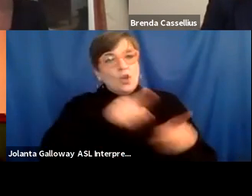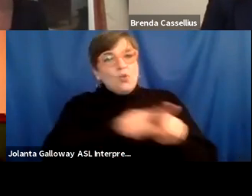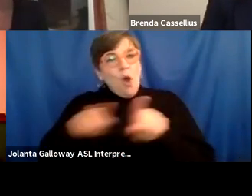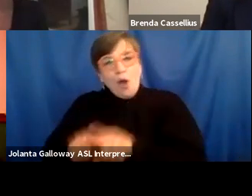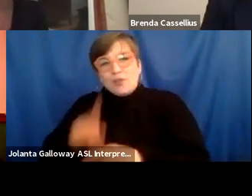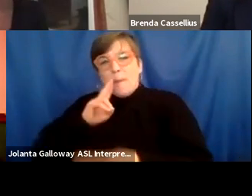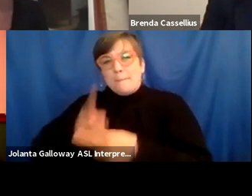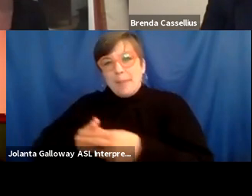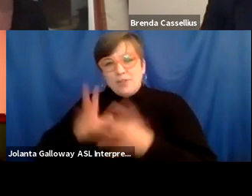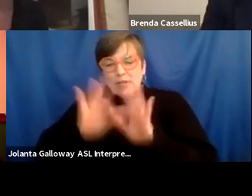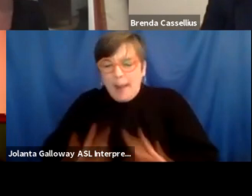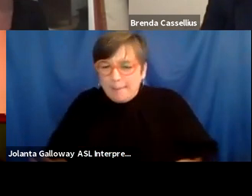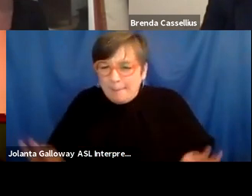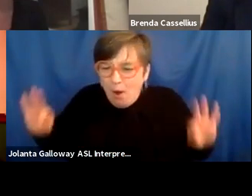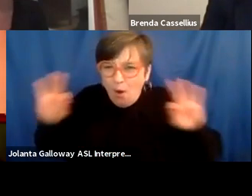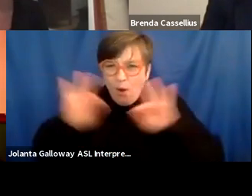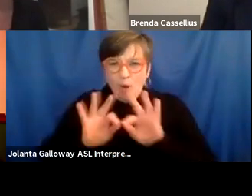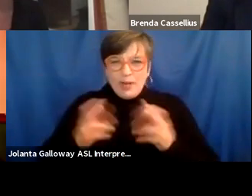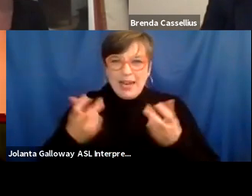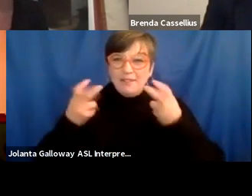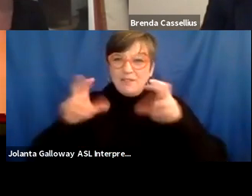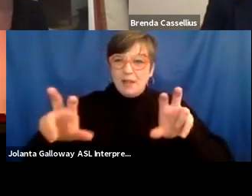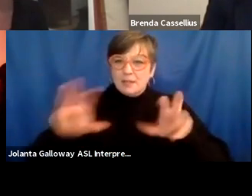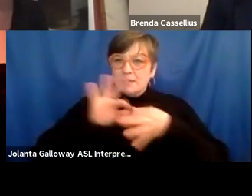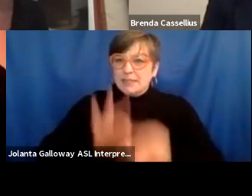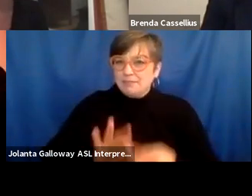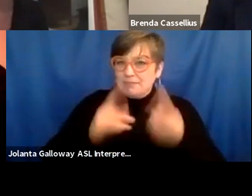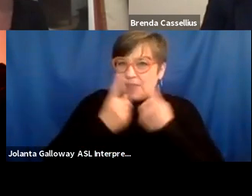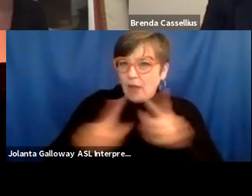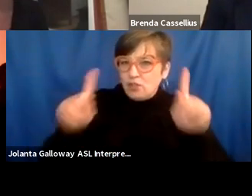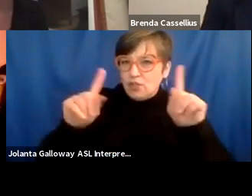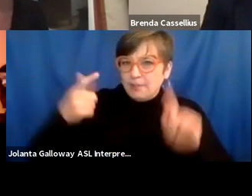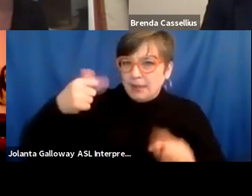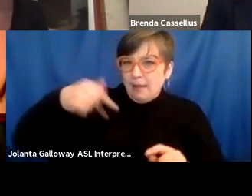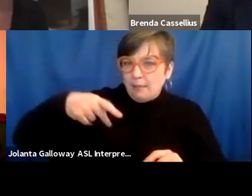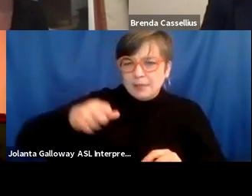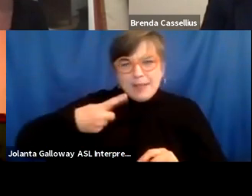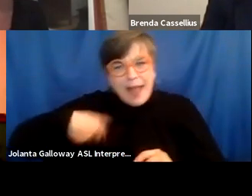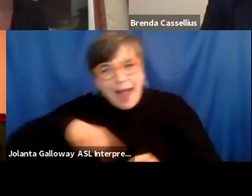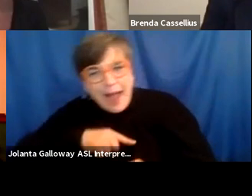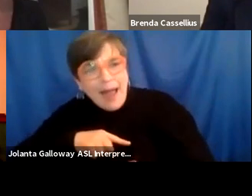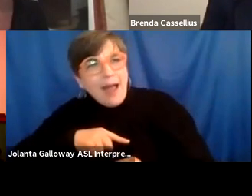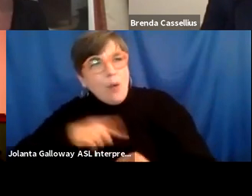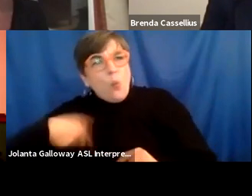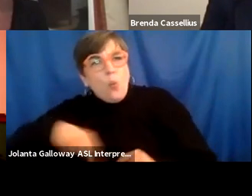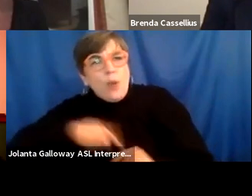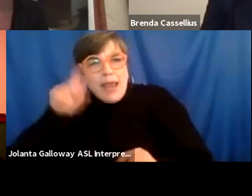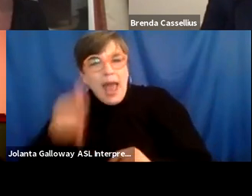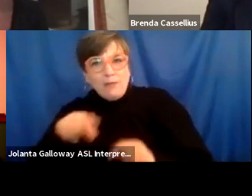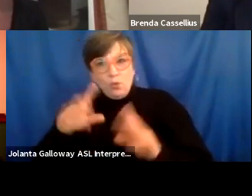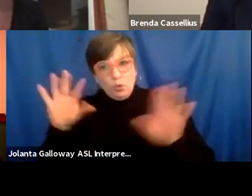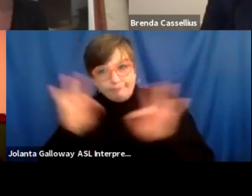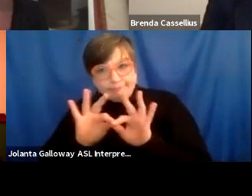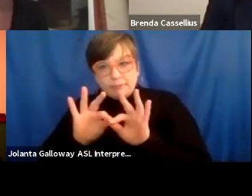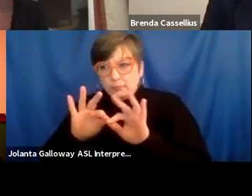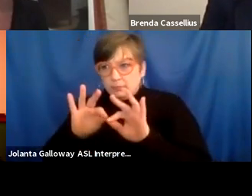really important investments in closing achievement gaps as well. And how do we make sure that our students enter high school